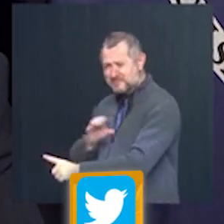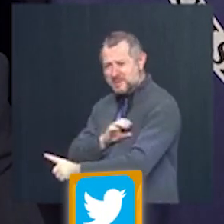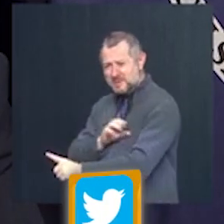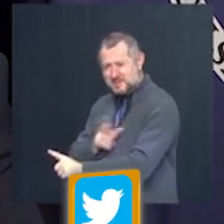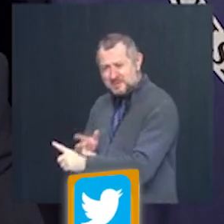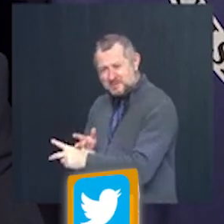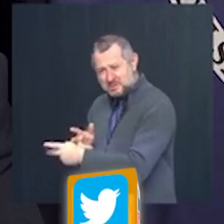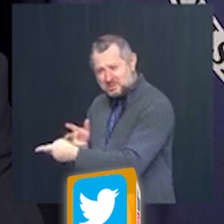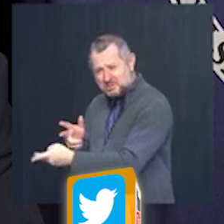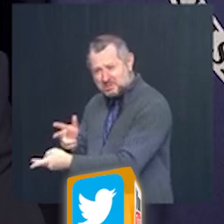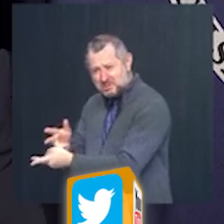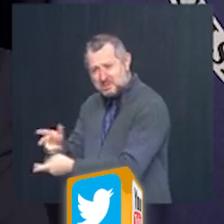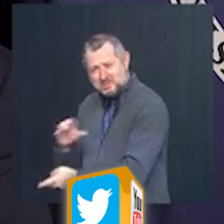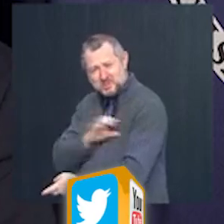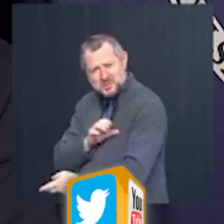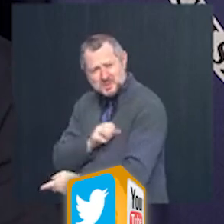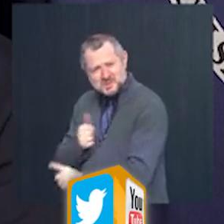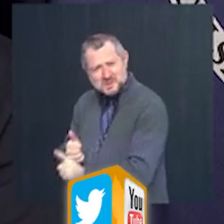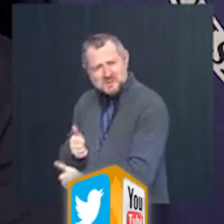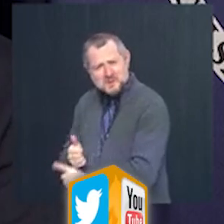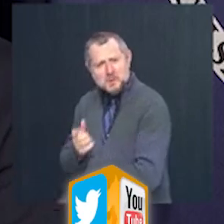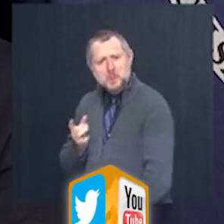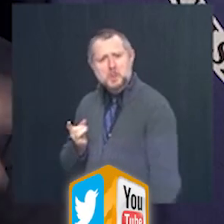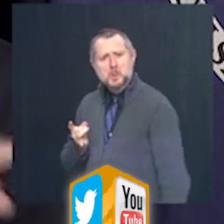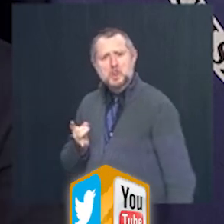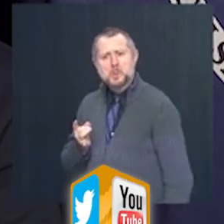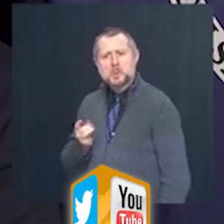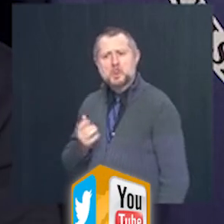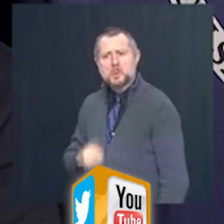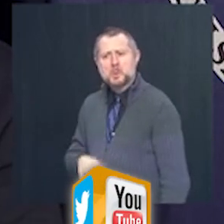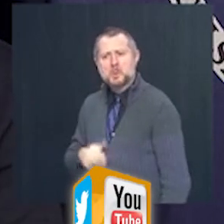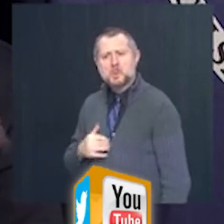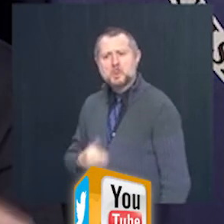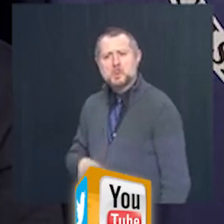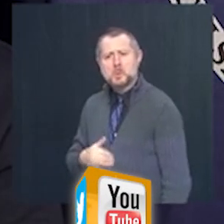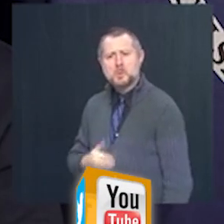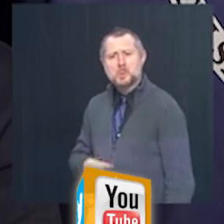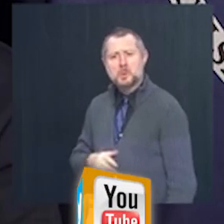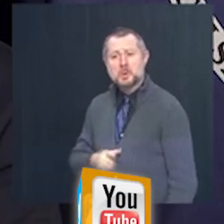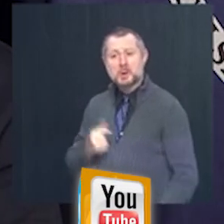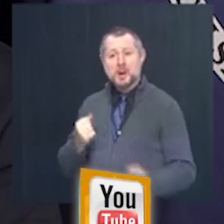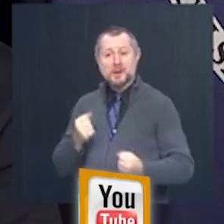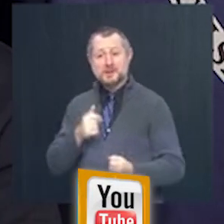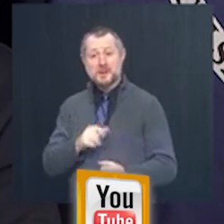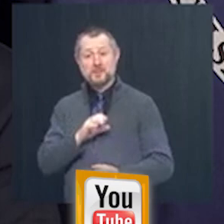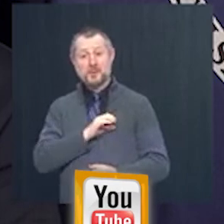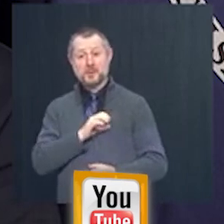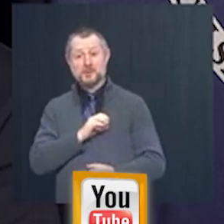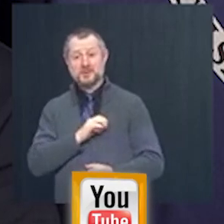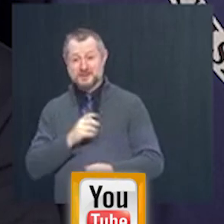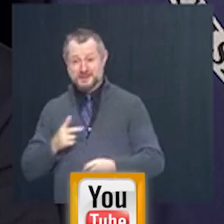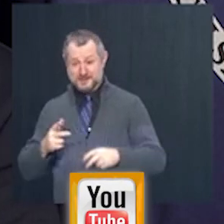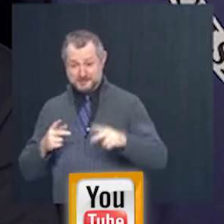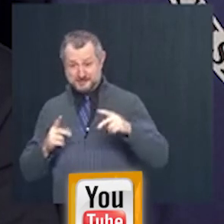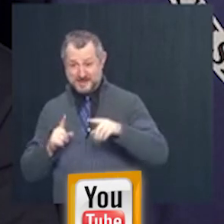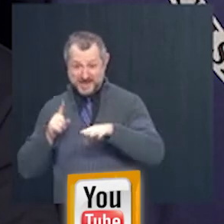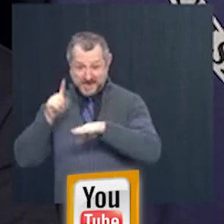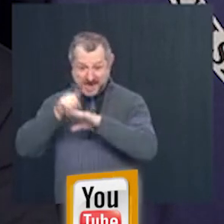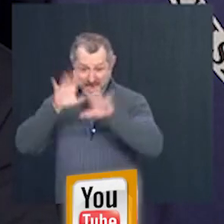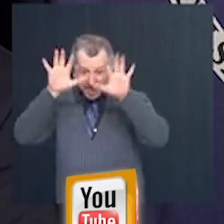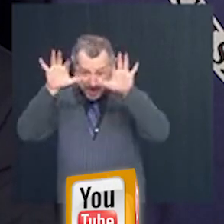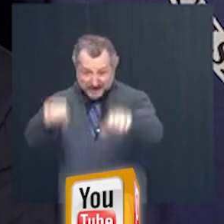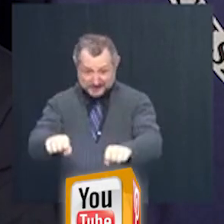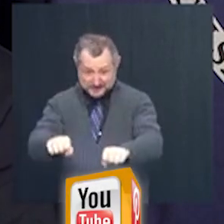enforcement officer, drove 100 yards with the law enforcement officer clinging to the